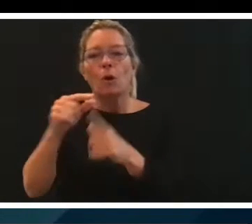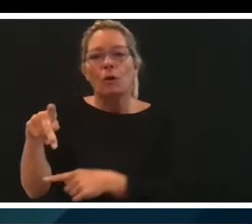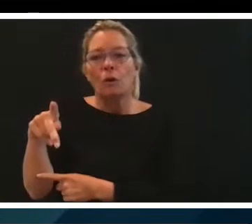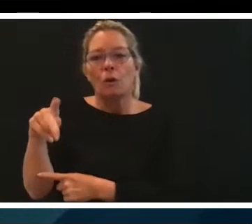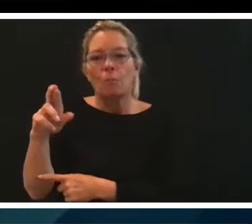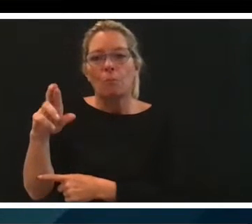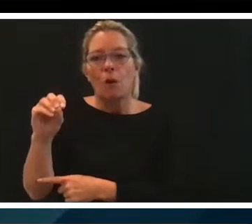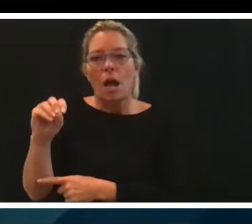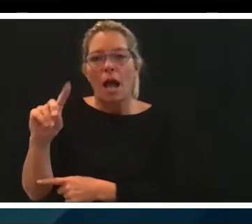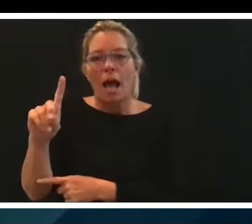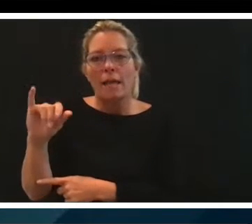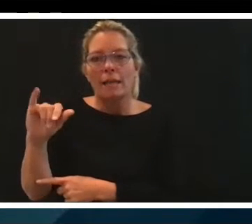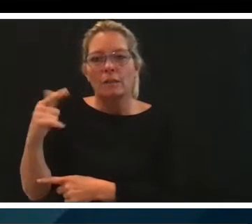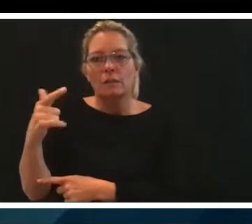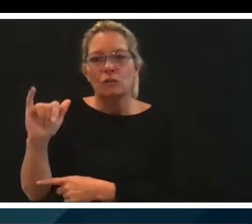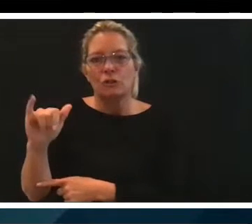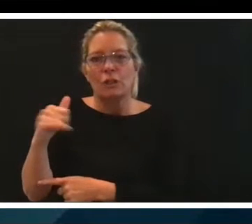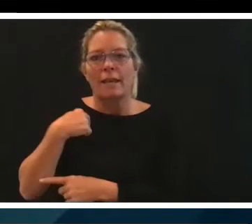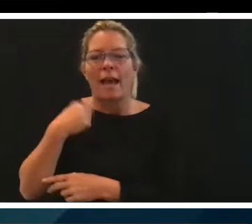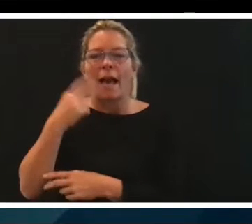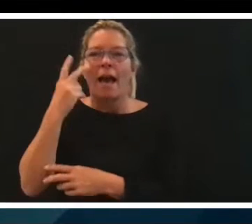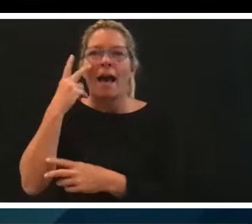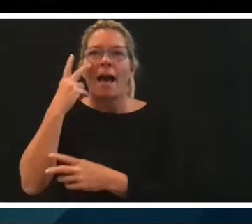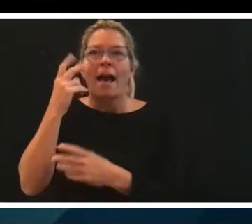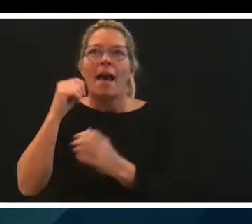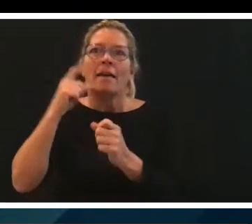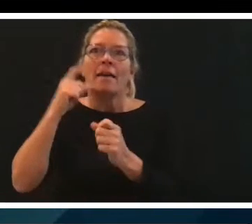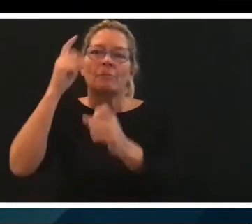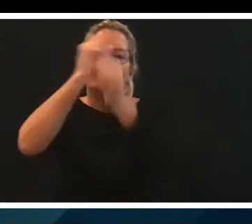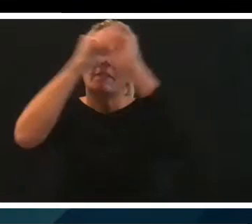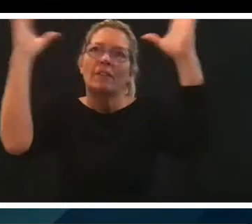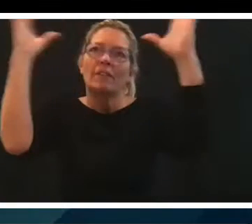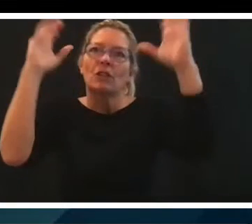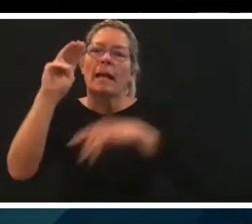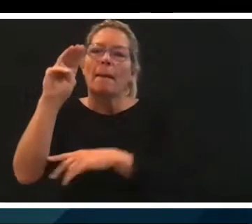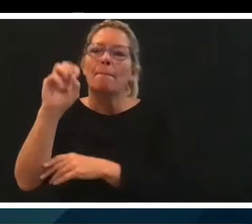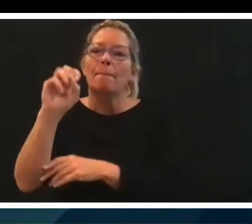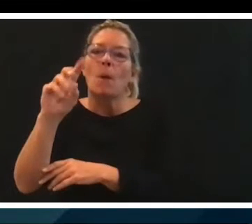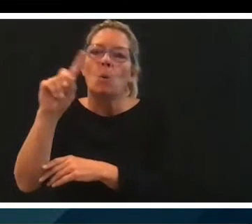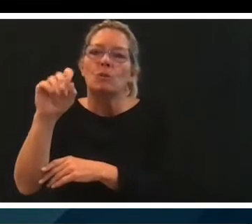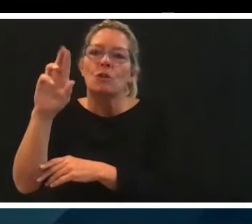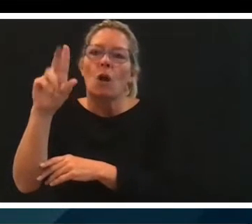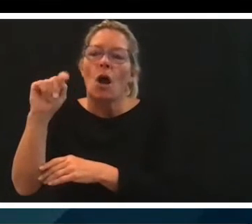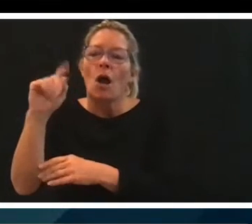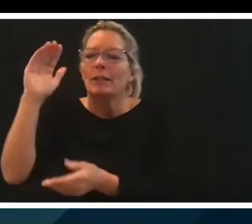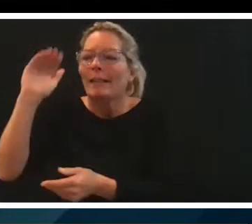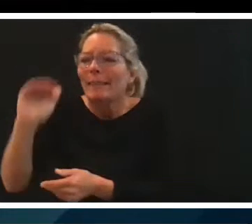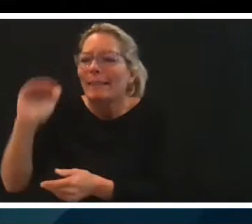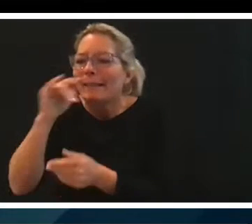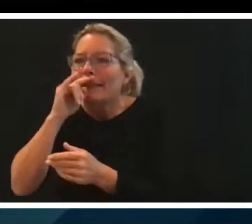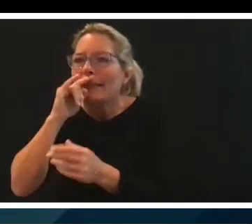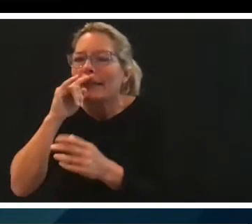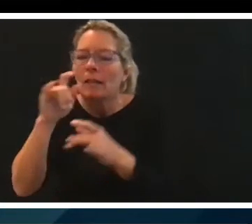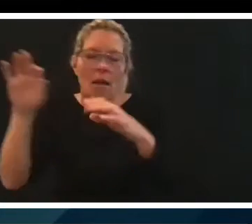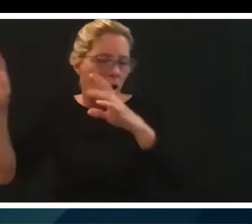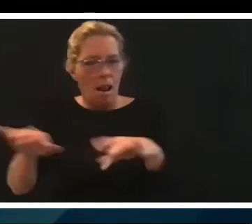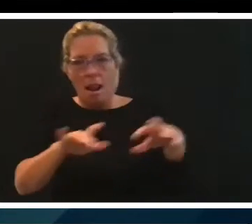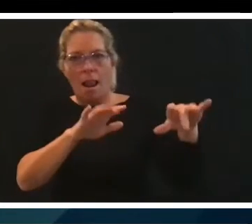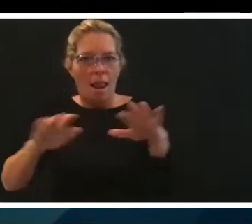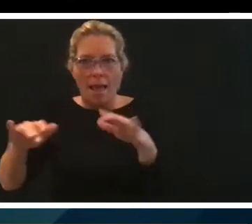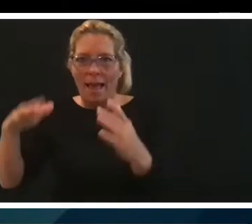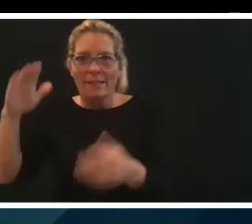like Mozart as this like tiny child playing these like intricate songs in front of the king is kind of like